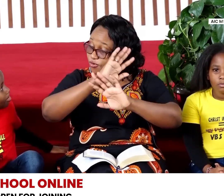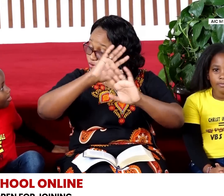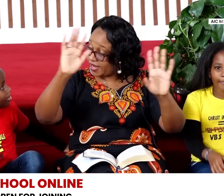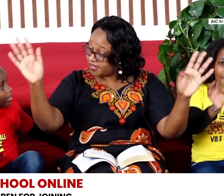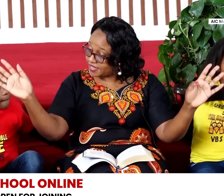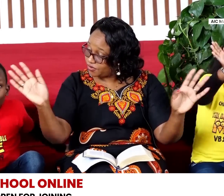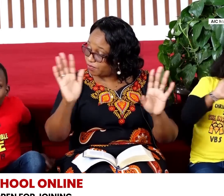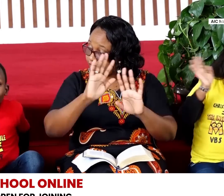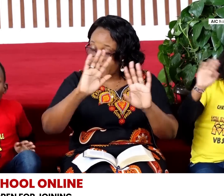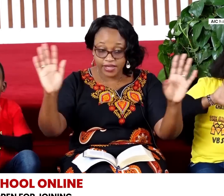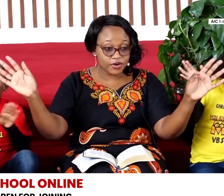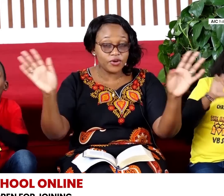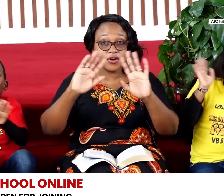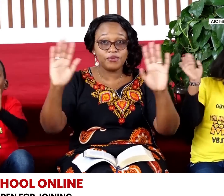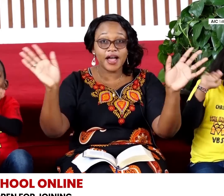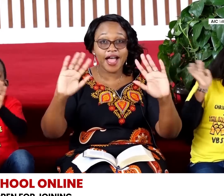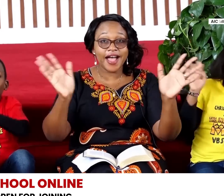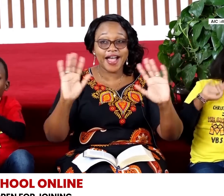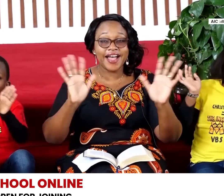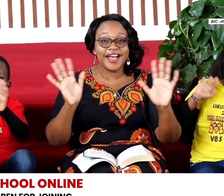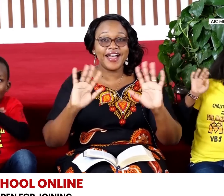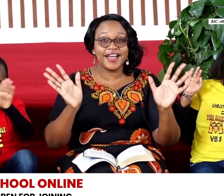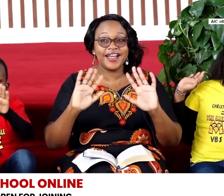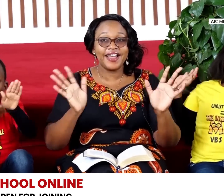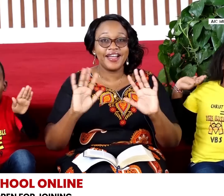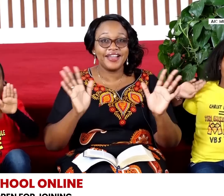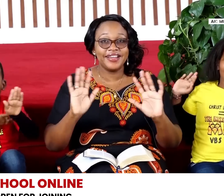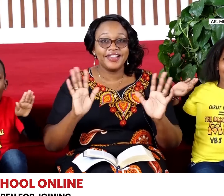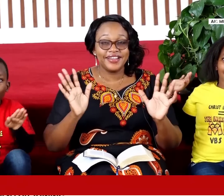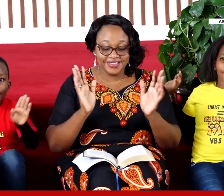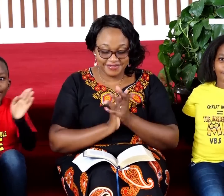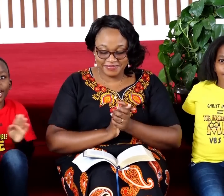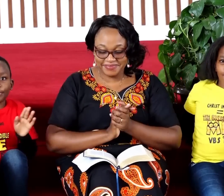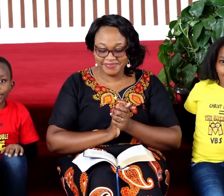amen. God bless you. Have a good week. Let's say goodbye. Goodbye, children.